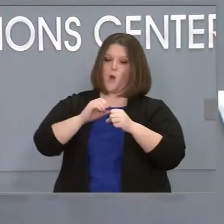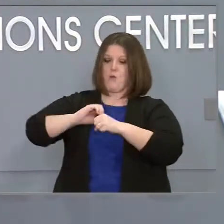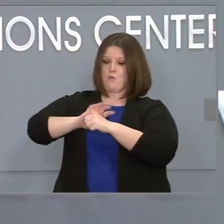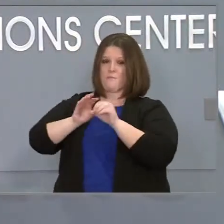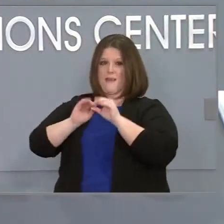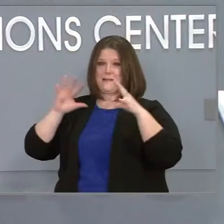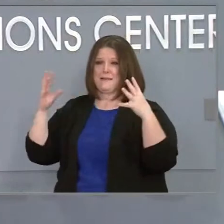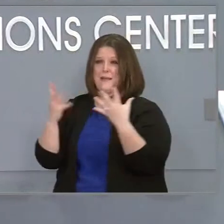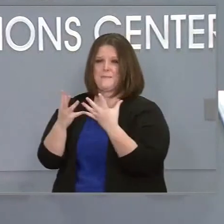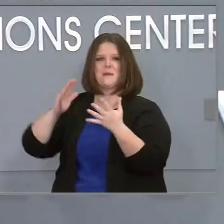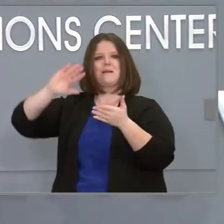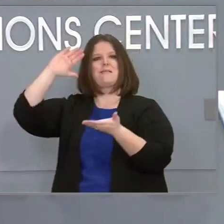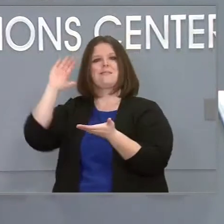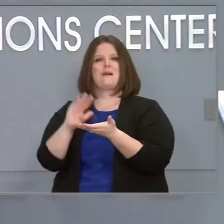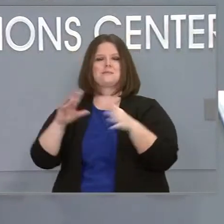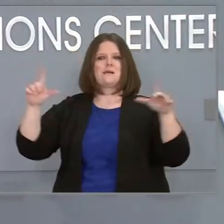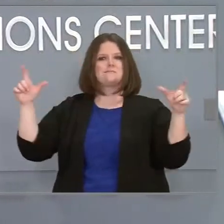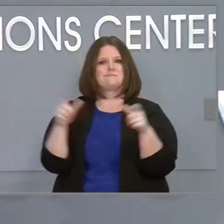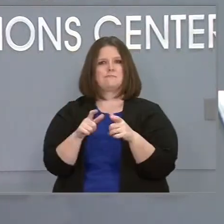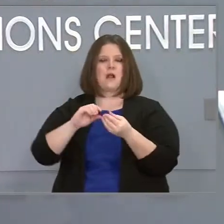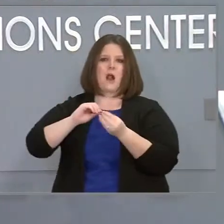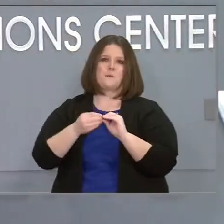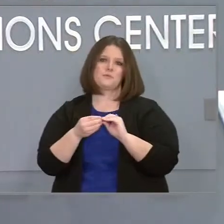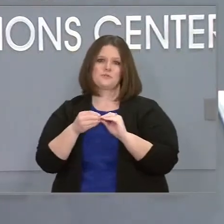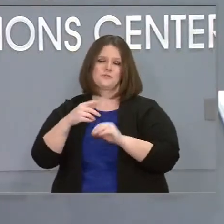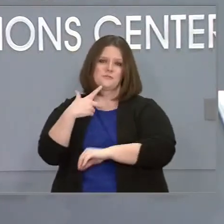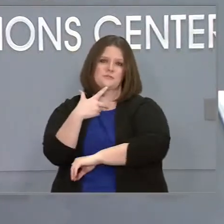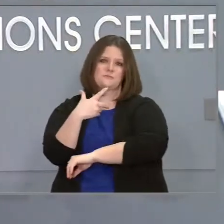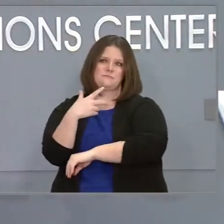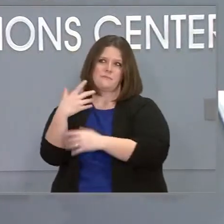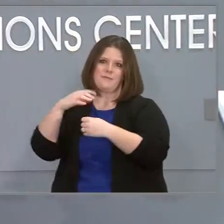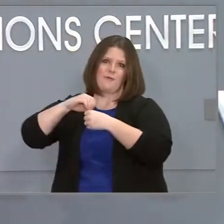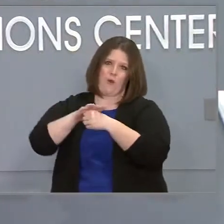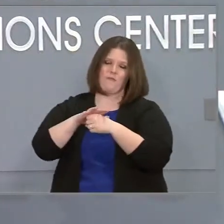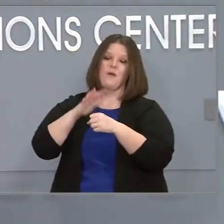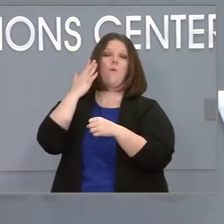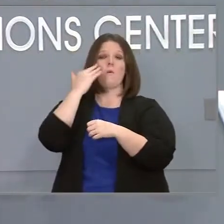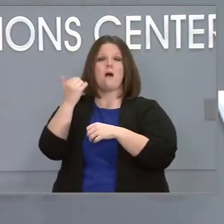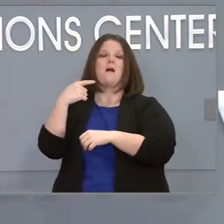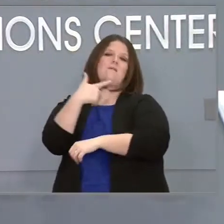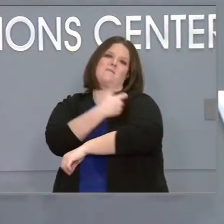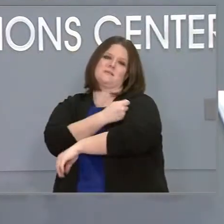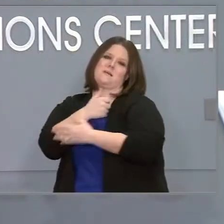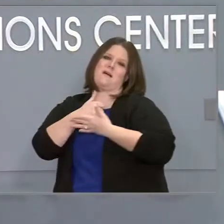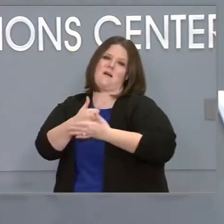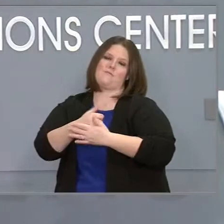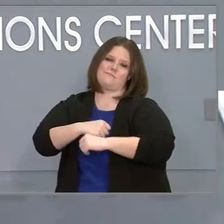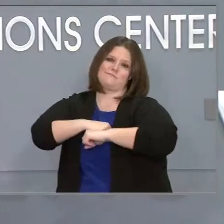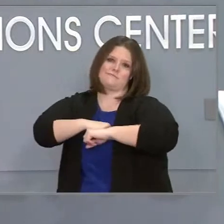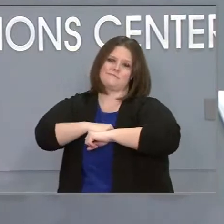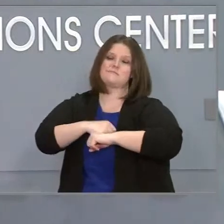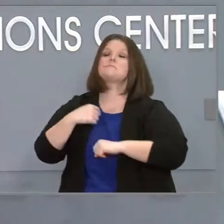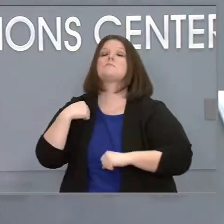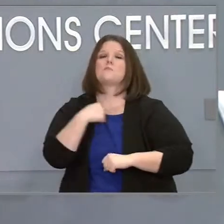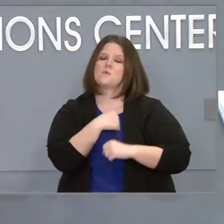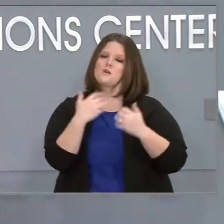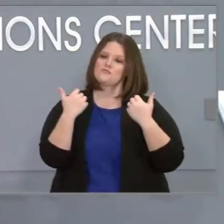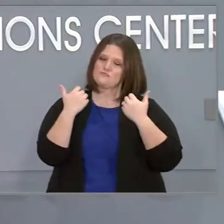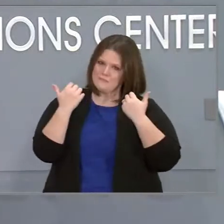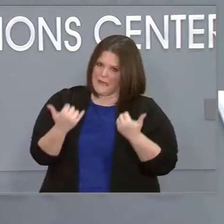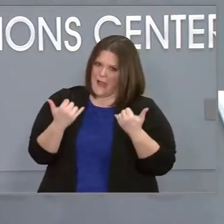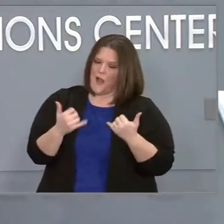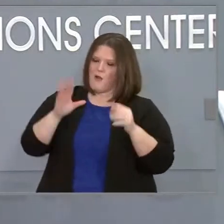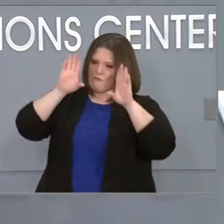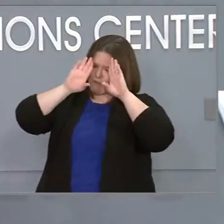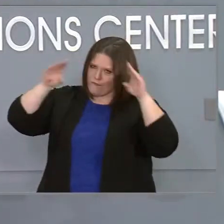pandemic. And we're going to do everything we can to get more people with shots in arms so they